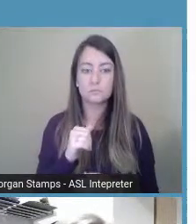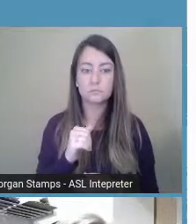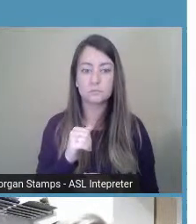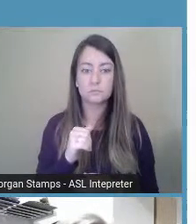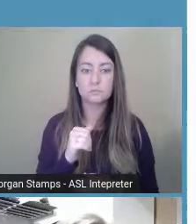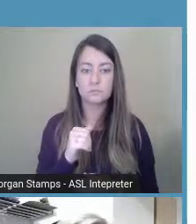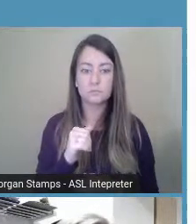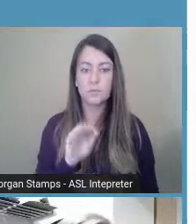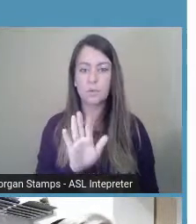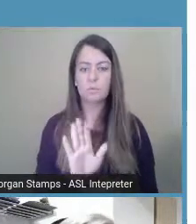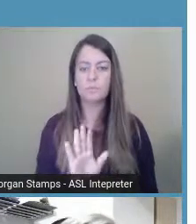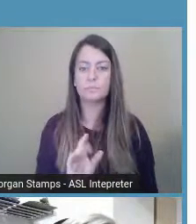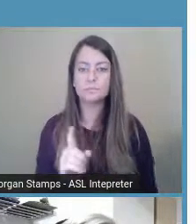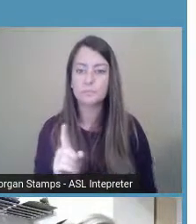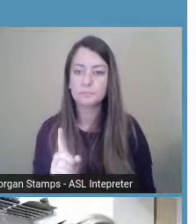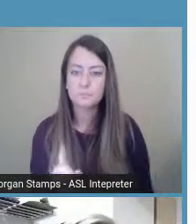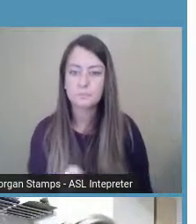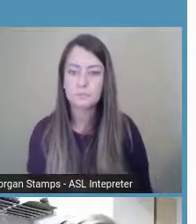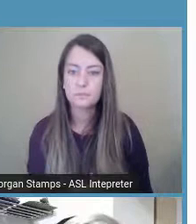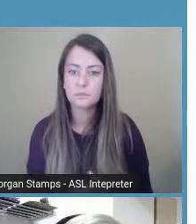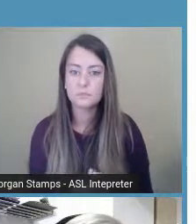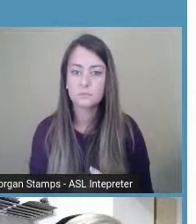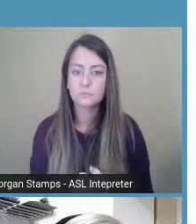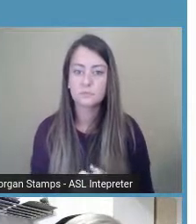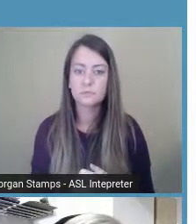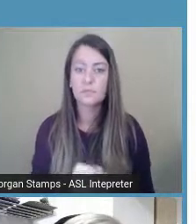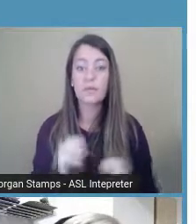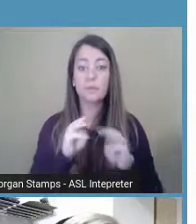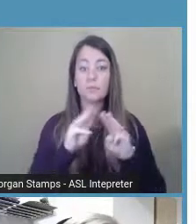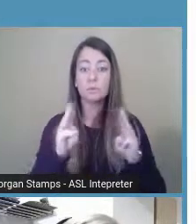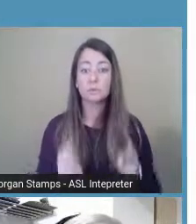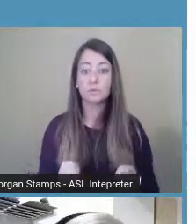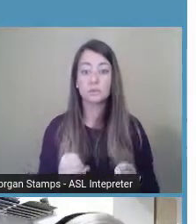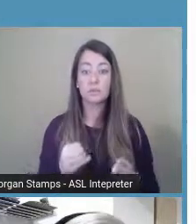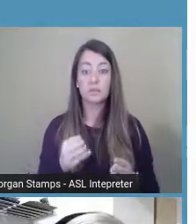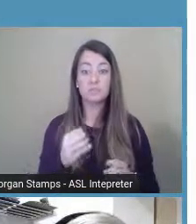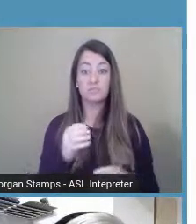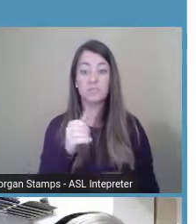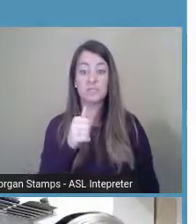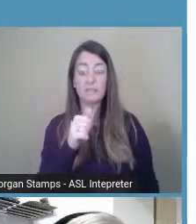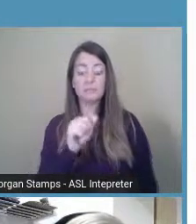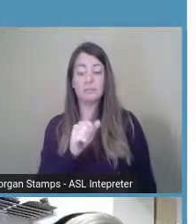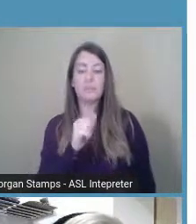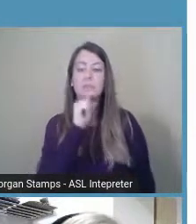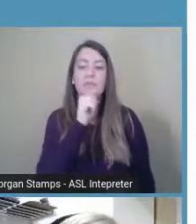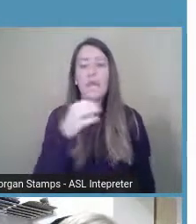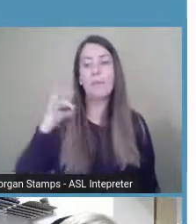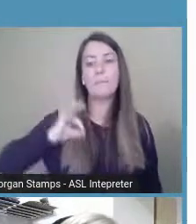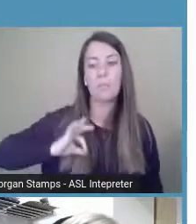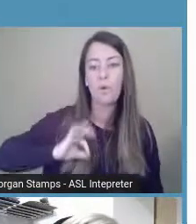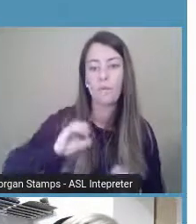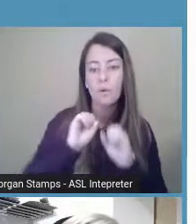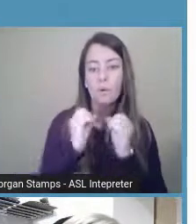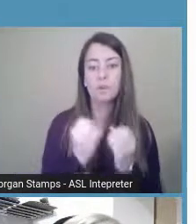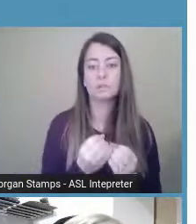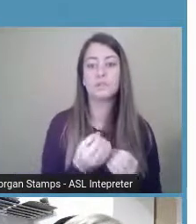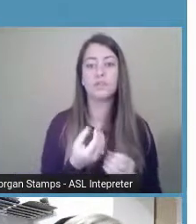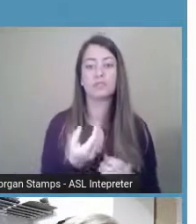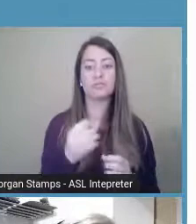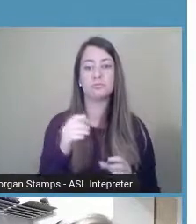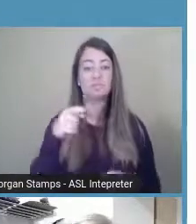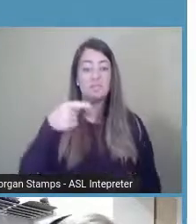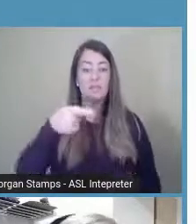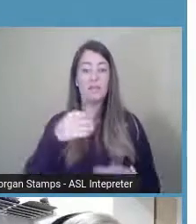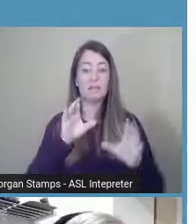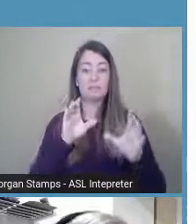20 full-time and 10 to 15 part-time staff. When not in the midst of a global pandemic, we welcome about 100